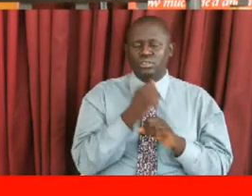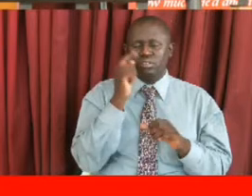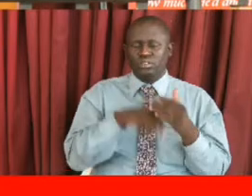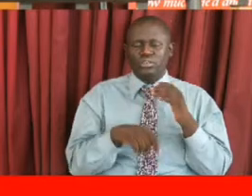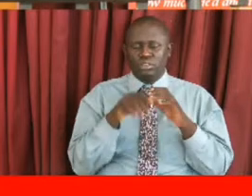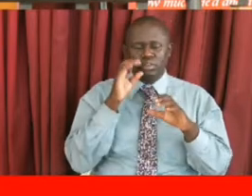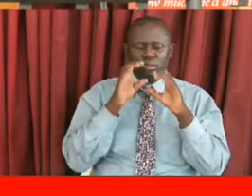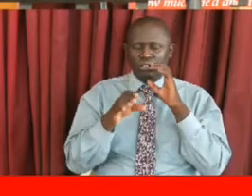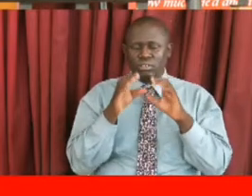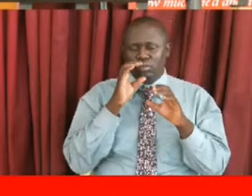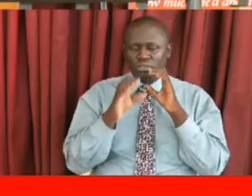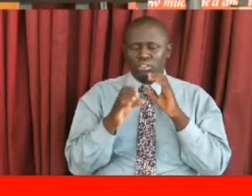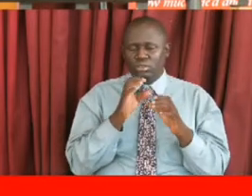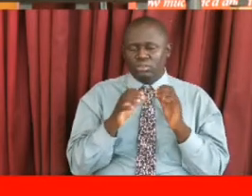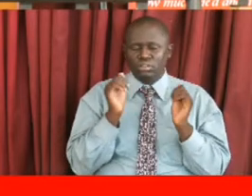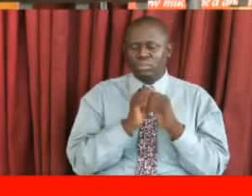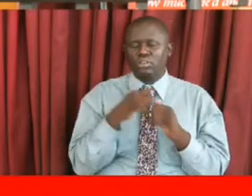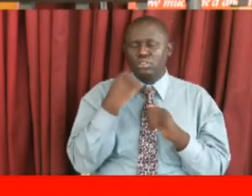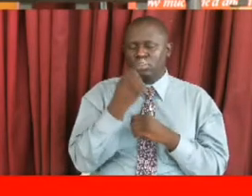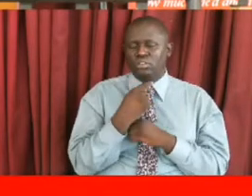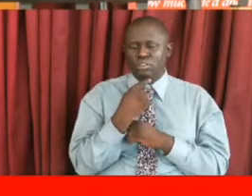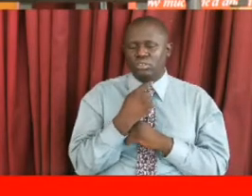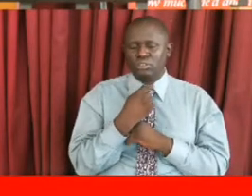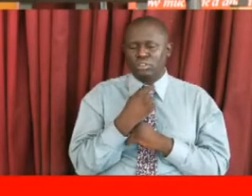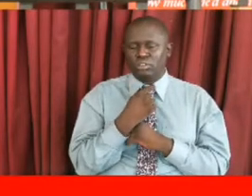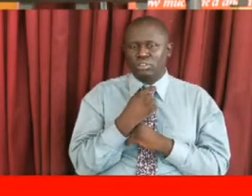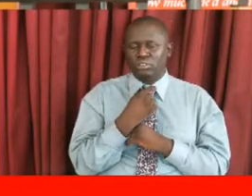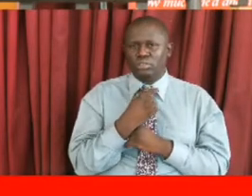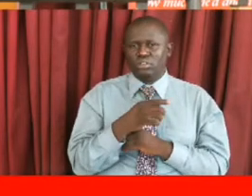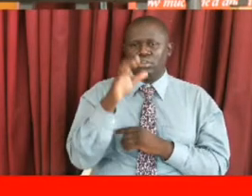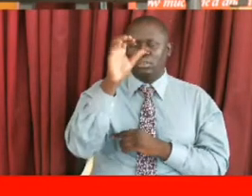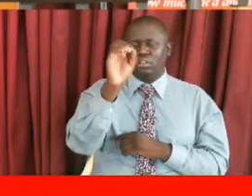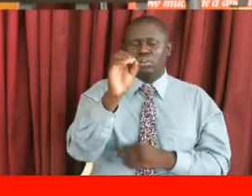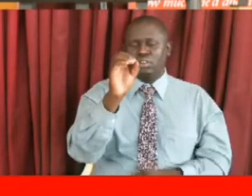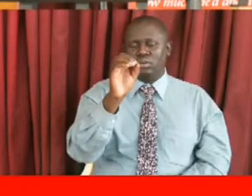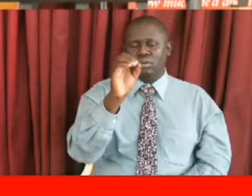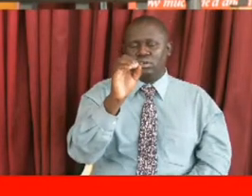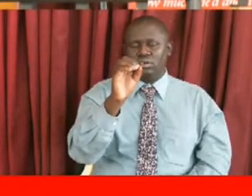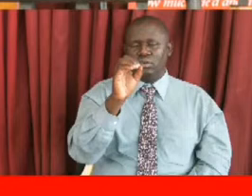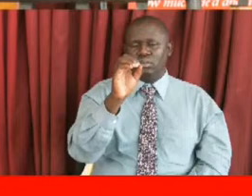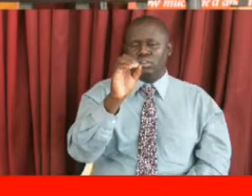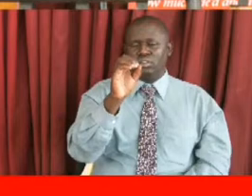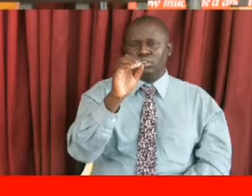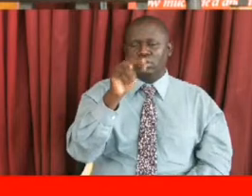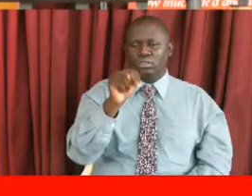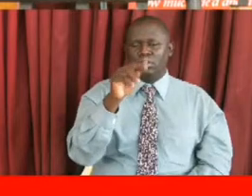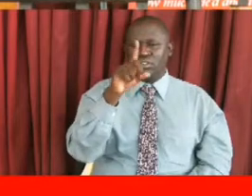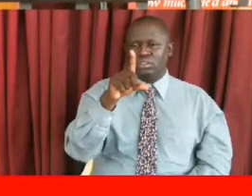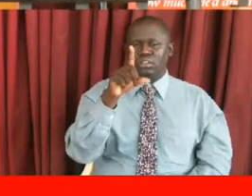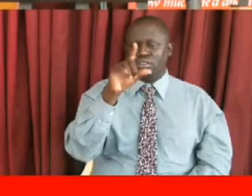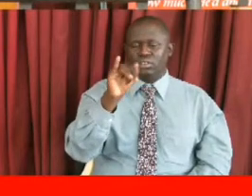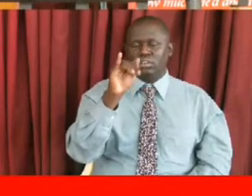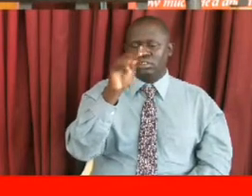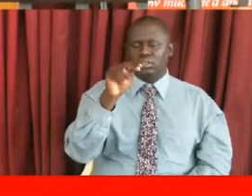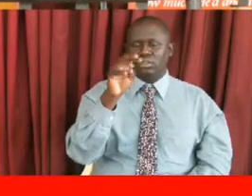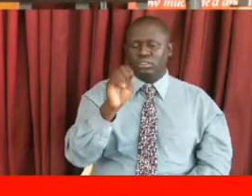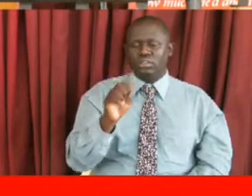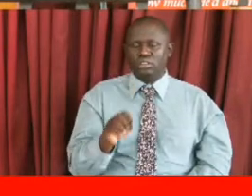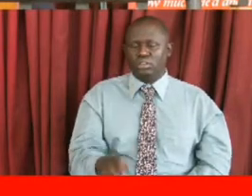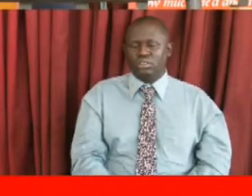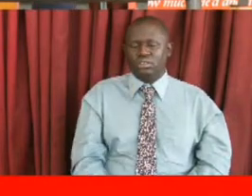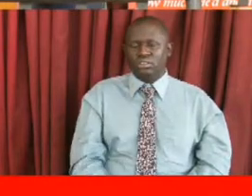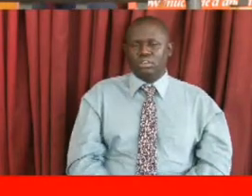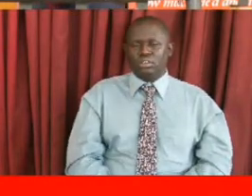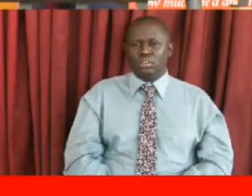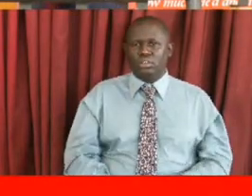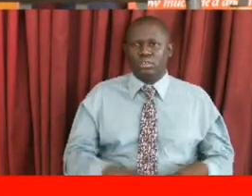online and say that he mixed this date and he mixed this date and this one is not matching